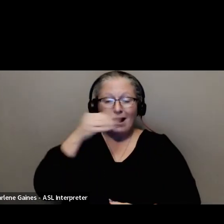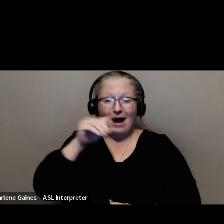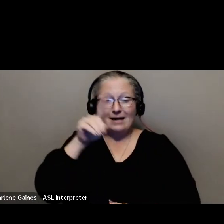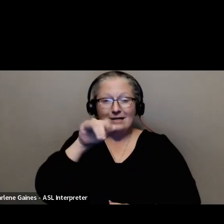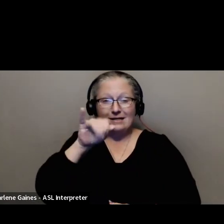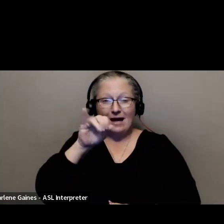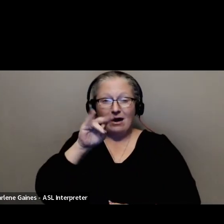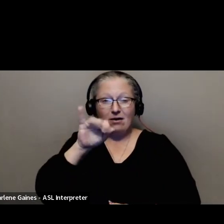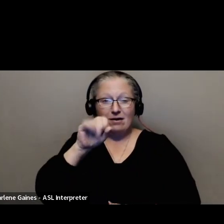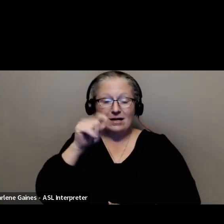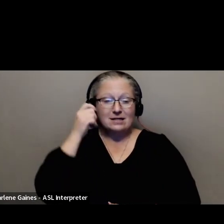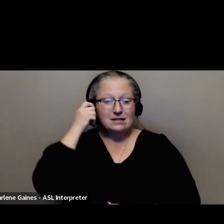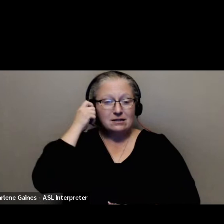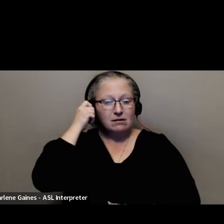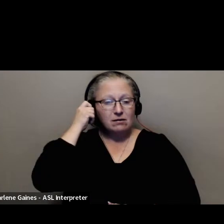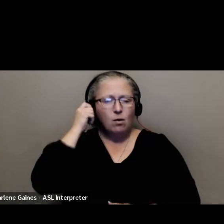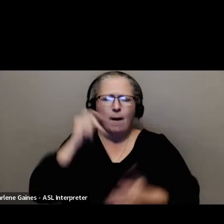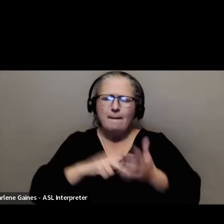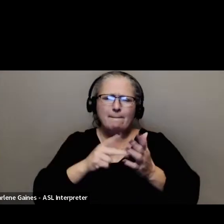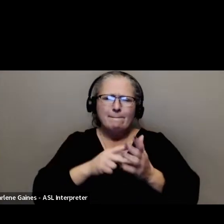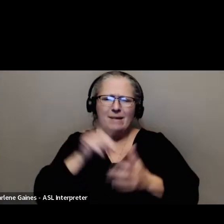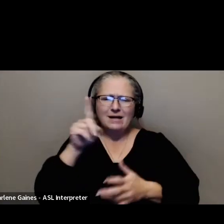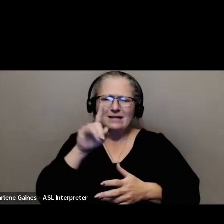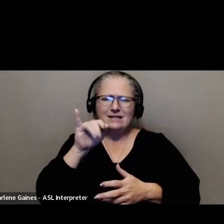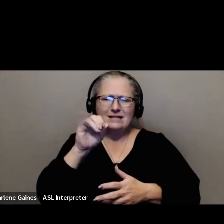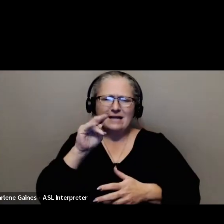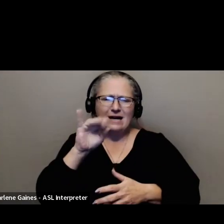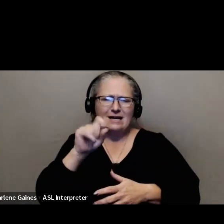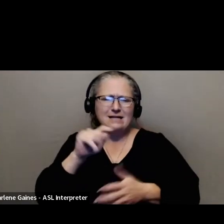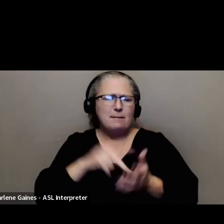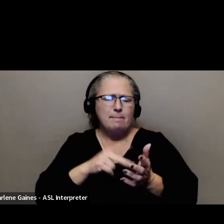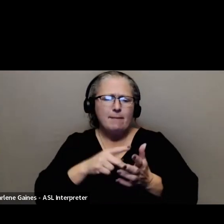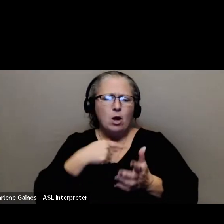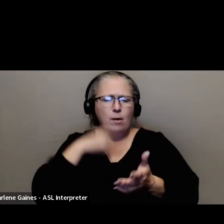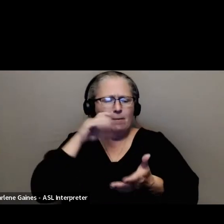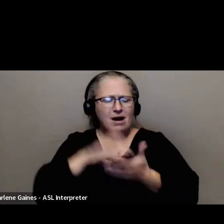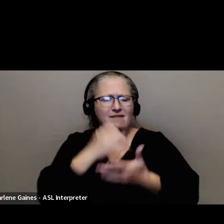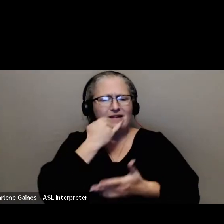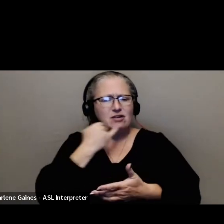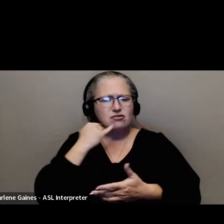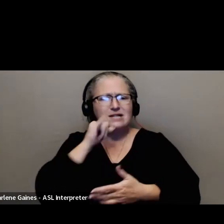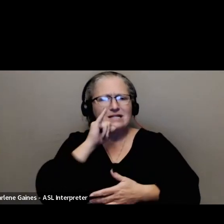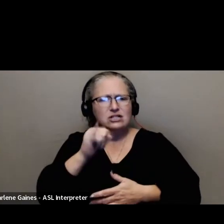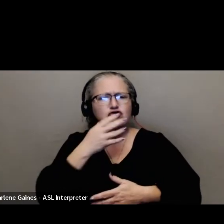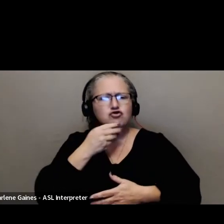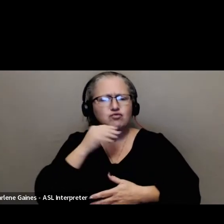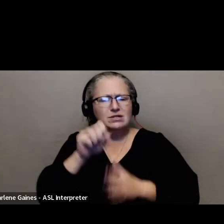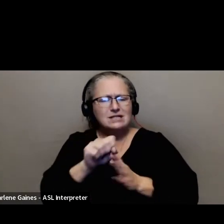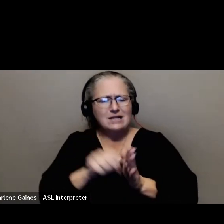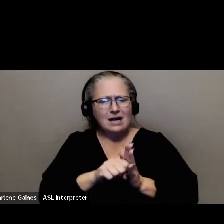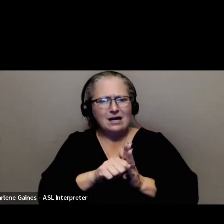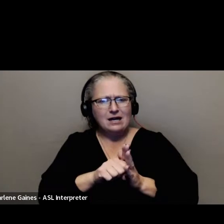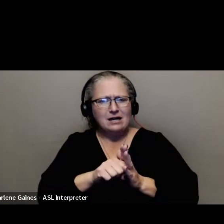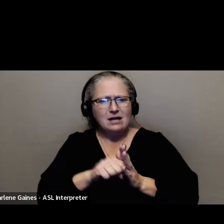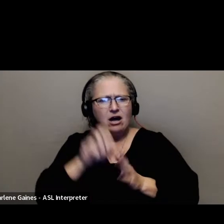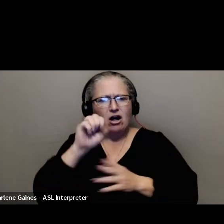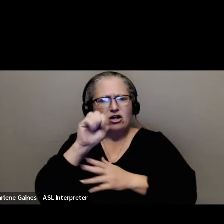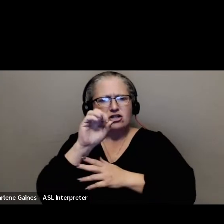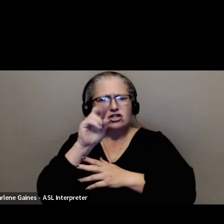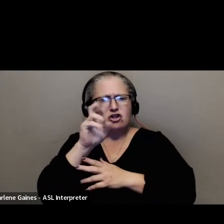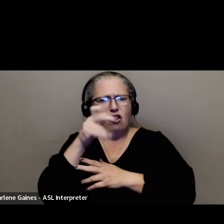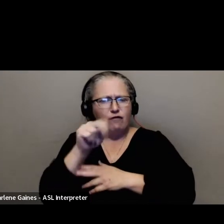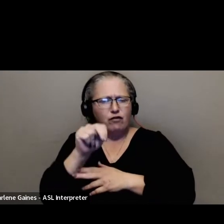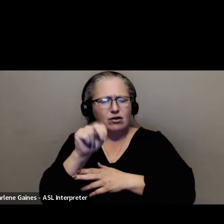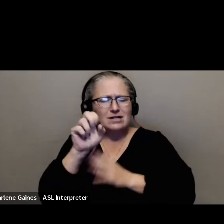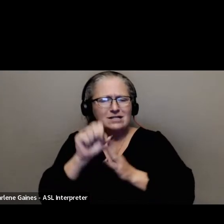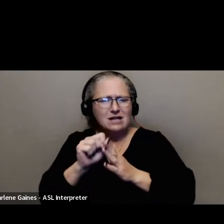Zionist. What does it mean to be a Zionist? It means to believe that Israel is a Jewish state, a sovereign state. Sadly,